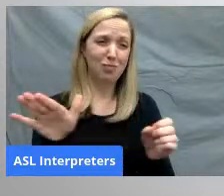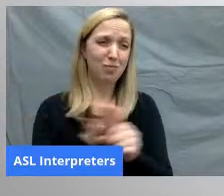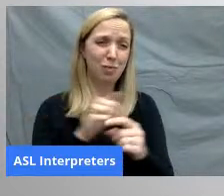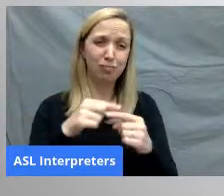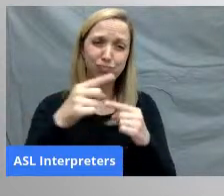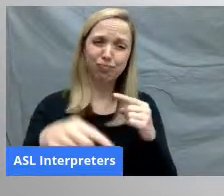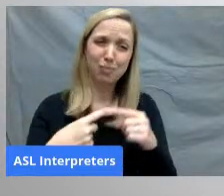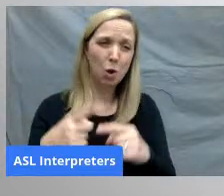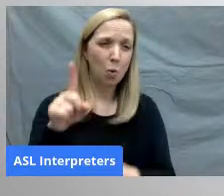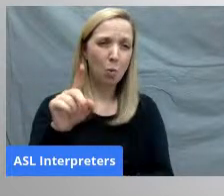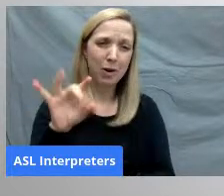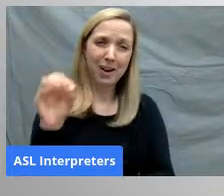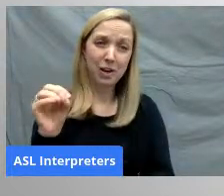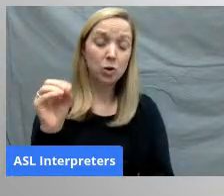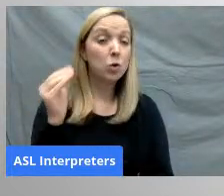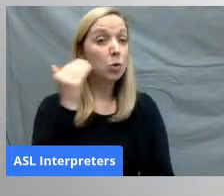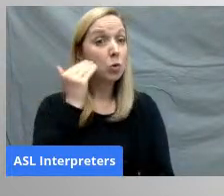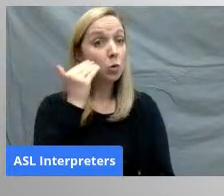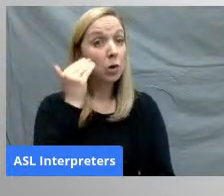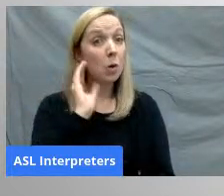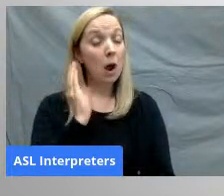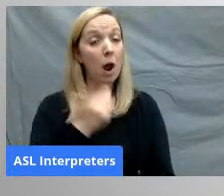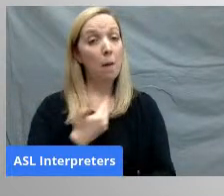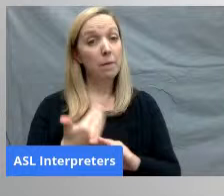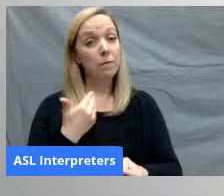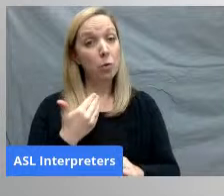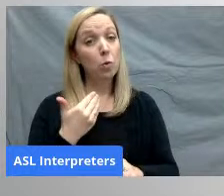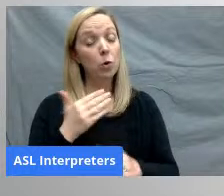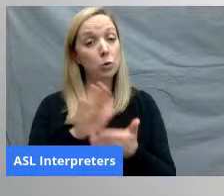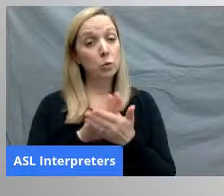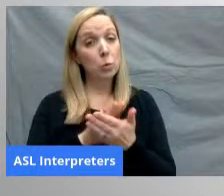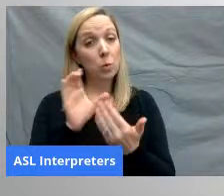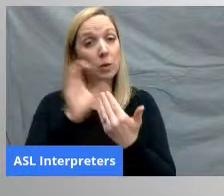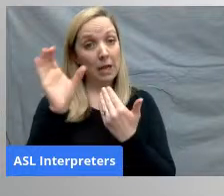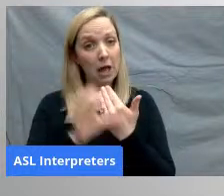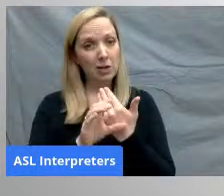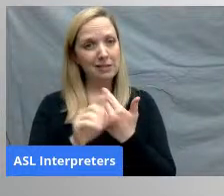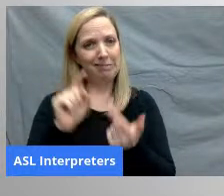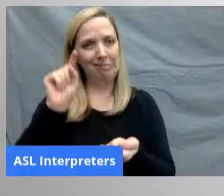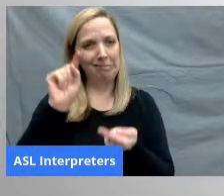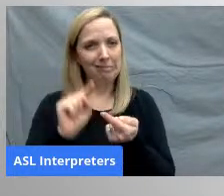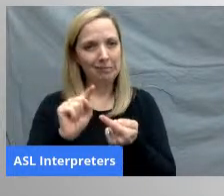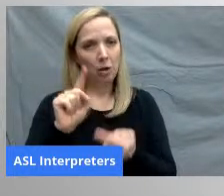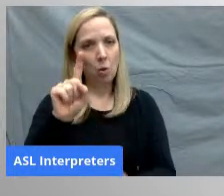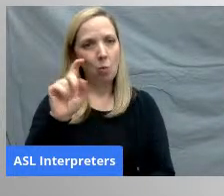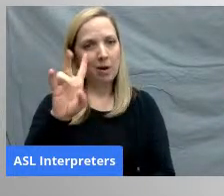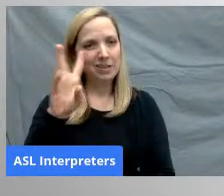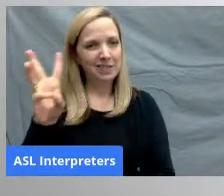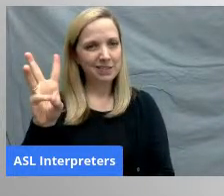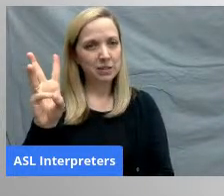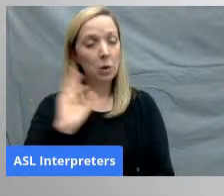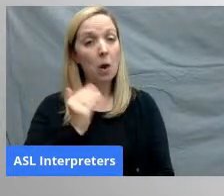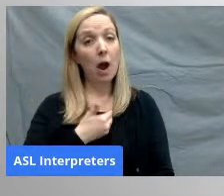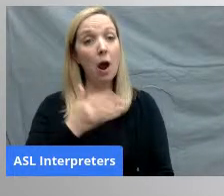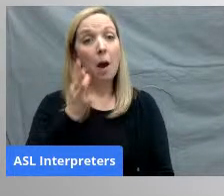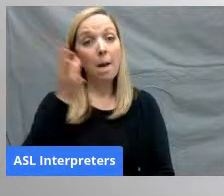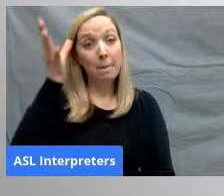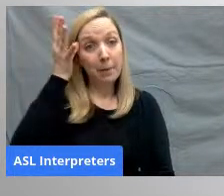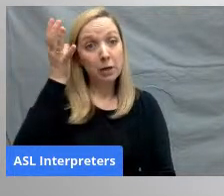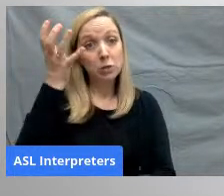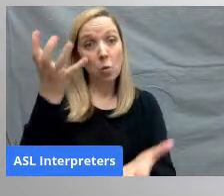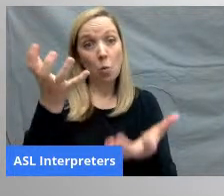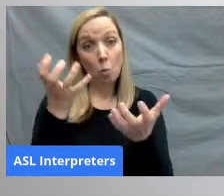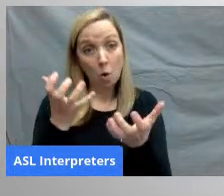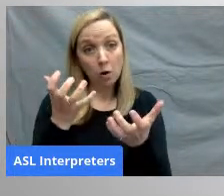been down to 176. And so our parents were really looking for us to get as close to 180 as possible to minimize those